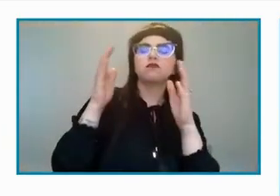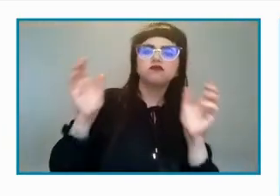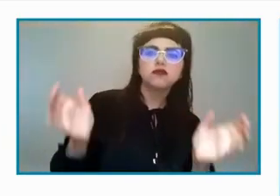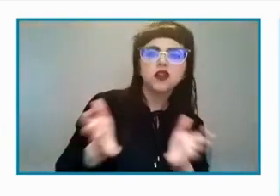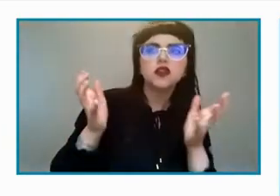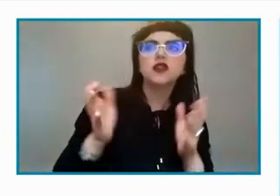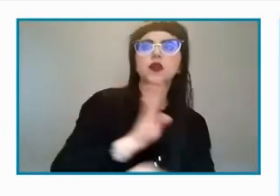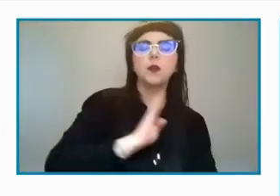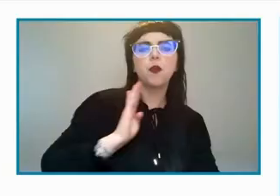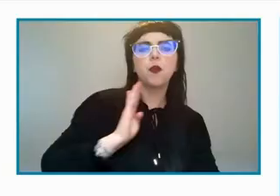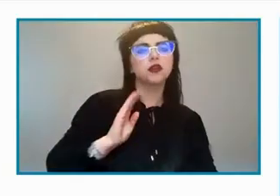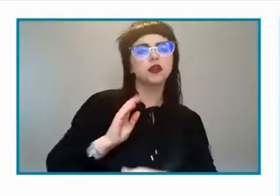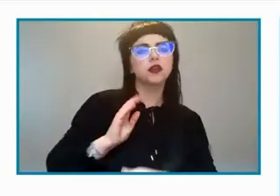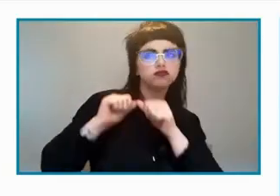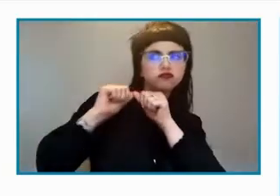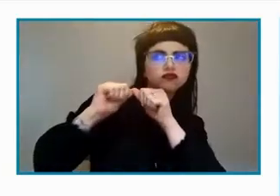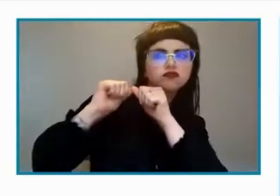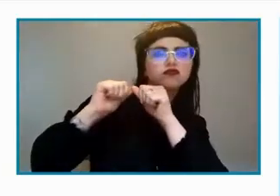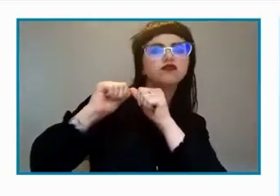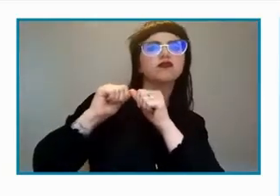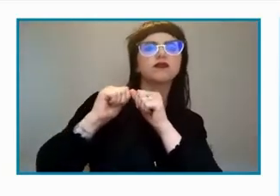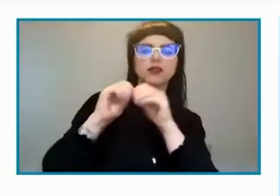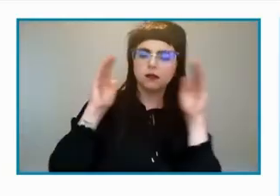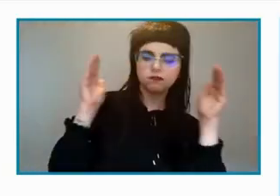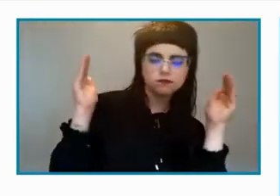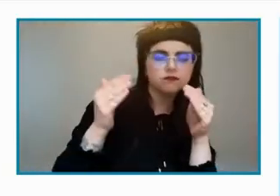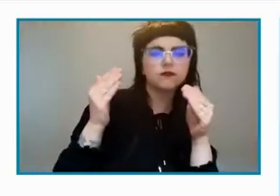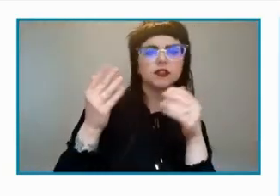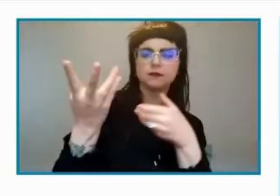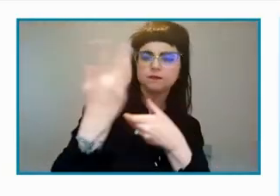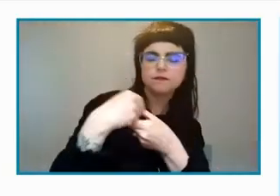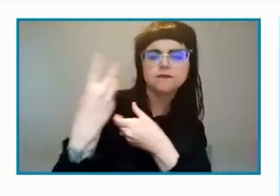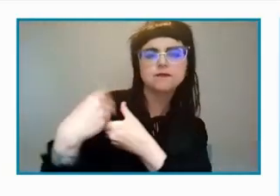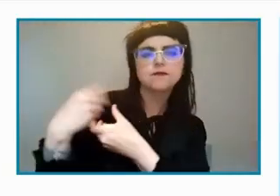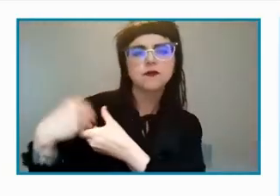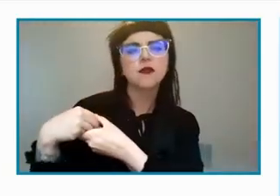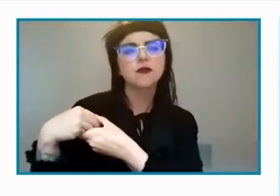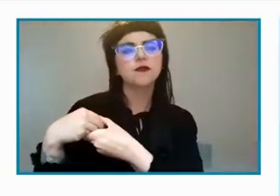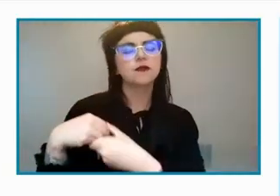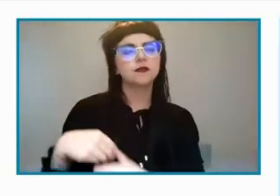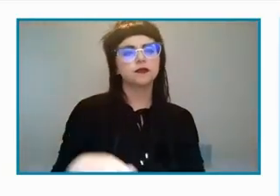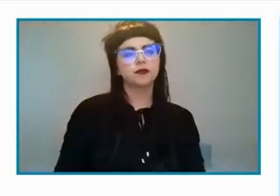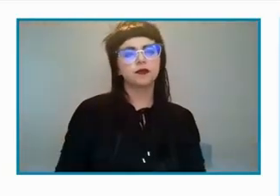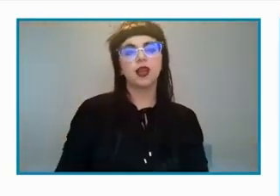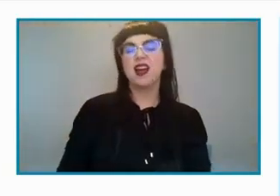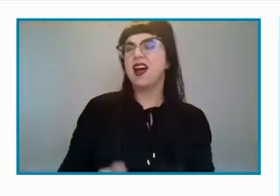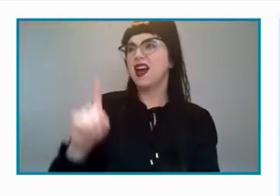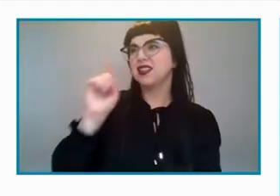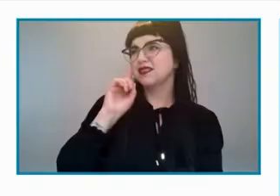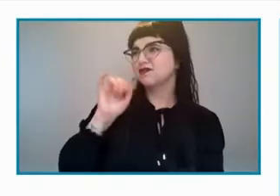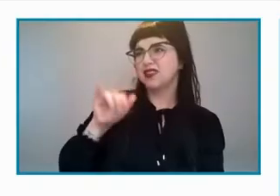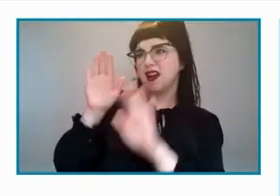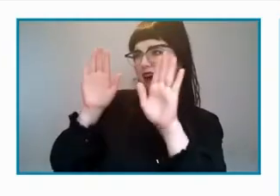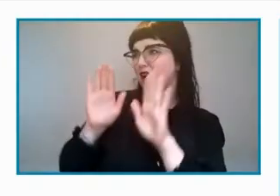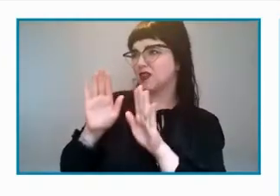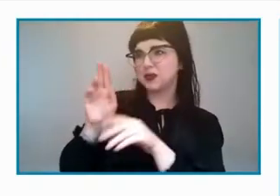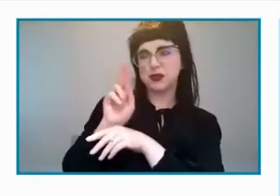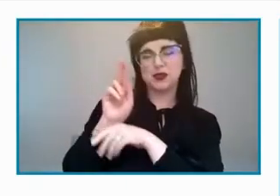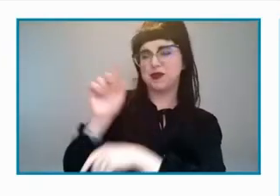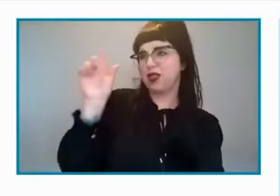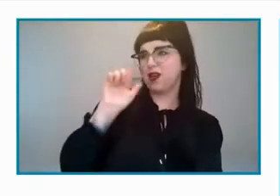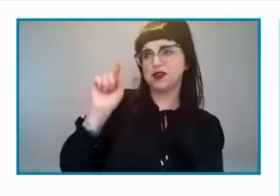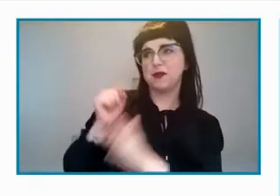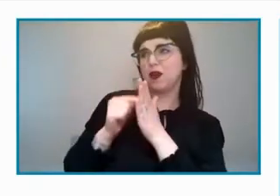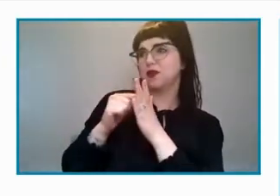with that big picture in mind? Really helps us kind of fulfill our mission. And I think that's an excellent use of a logic model, actually.